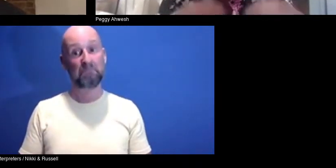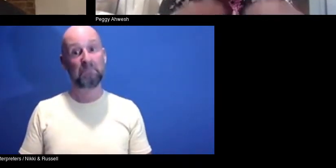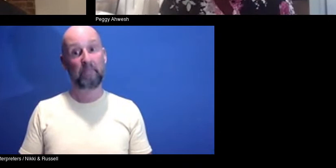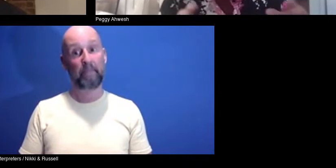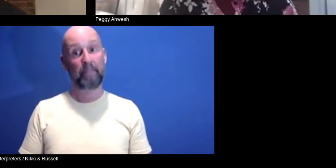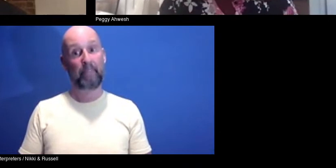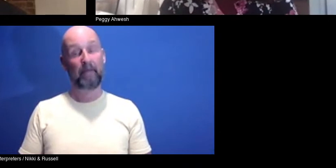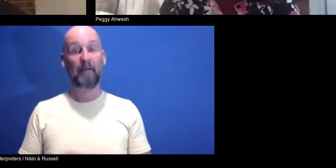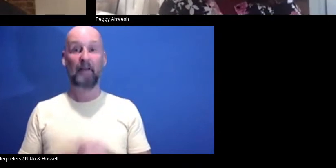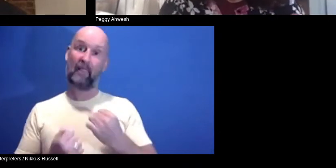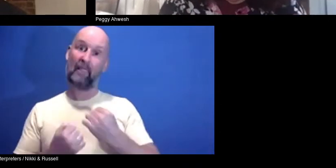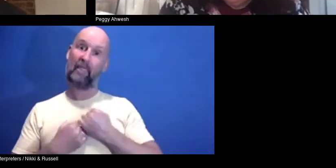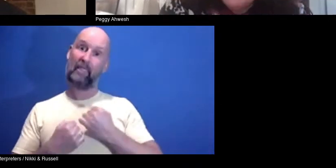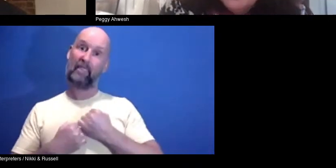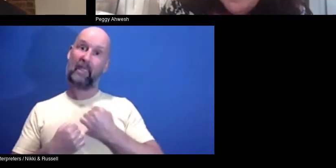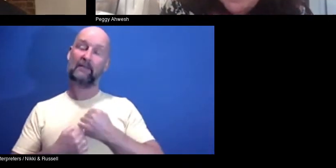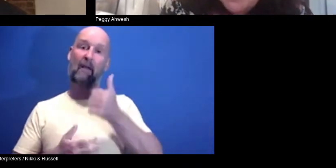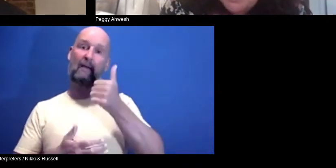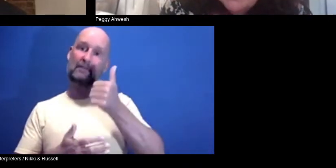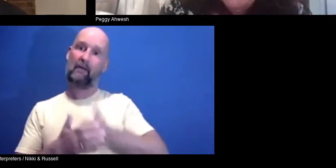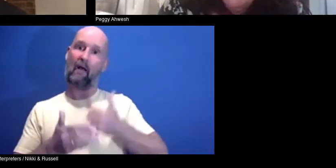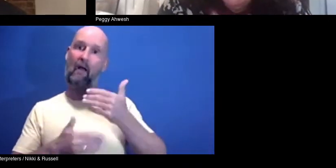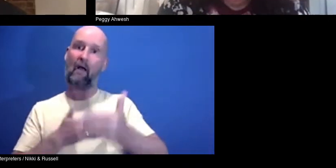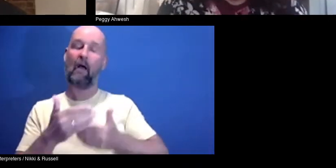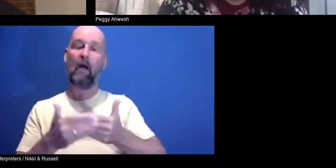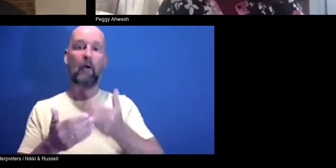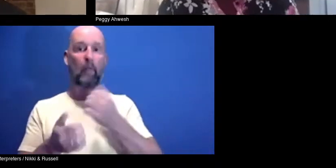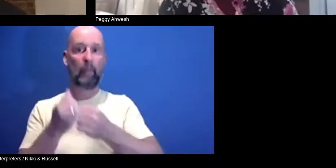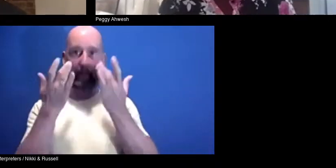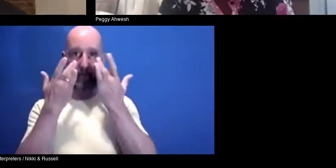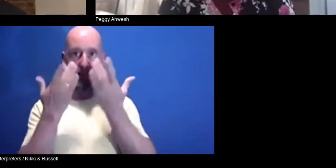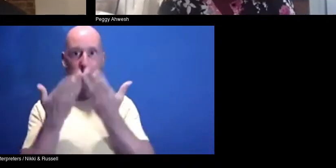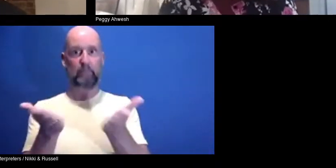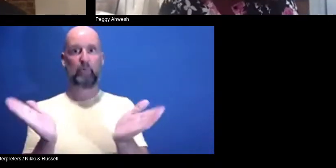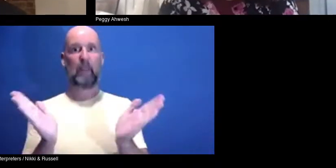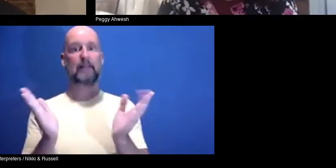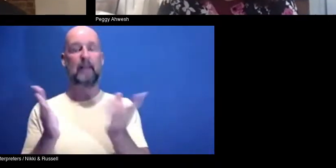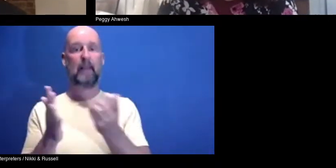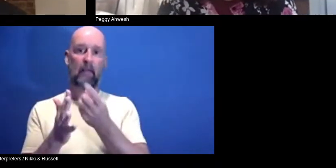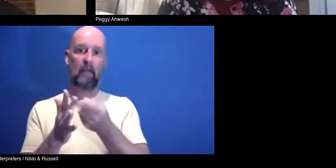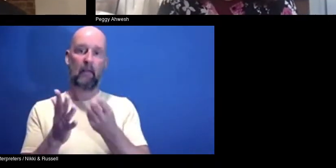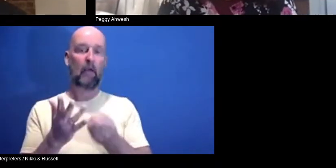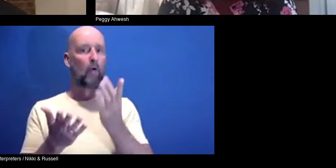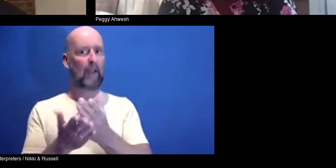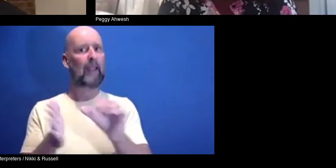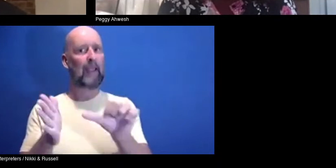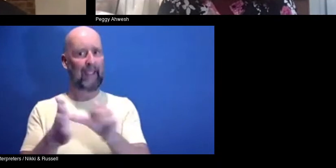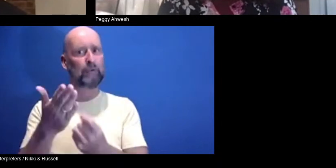that was my entree into being able to be expressive around pretty complicated issues.